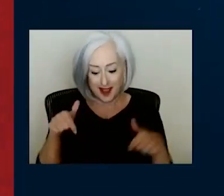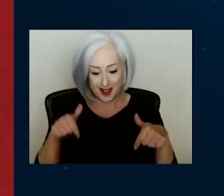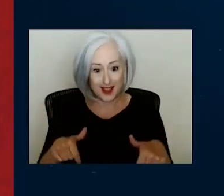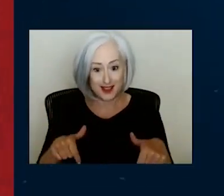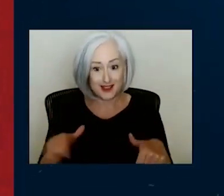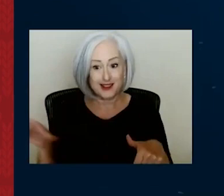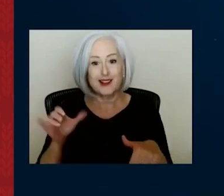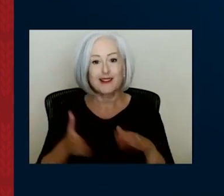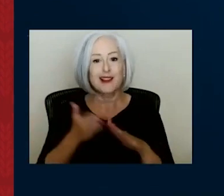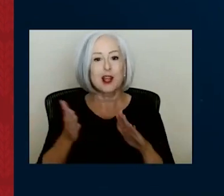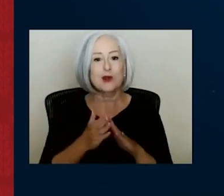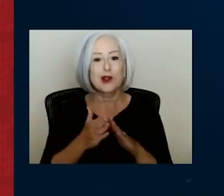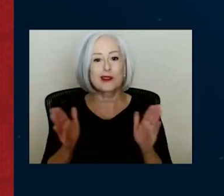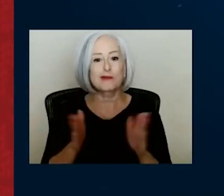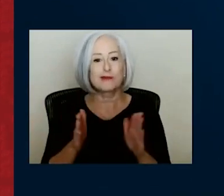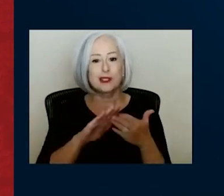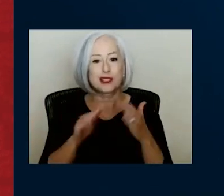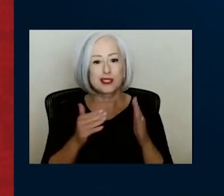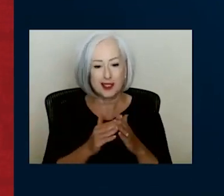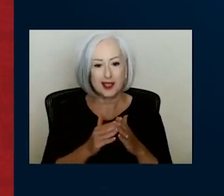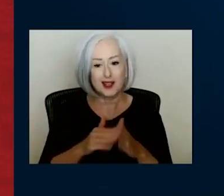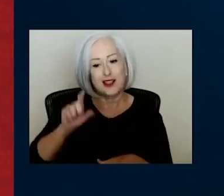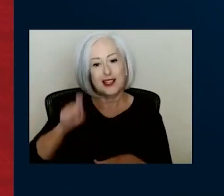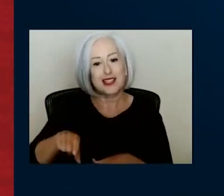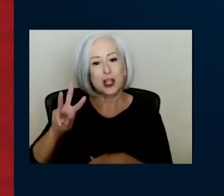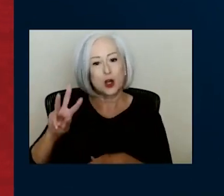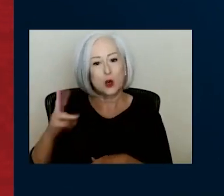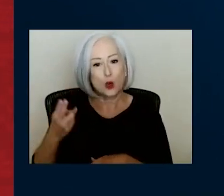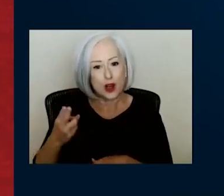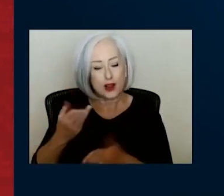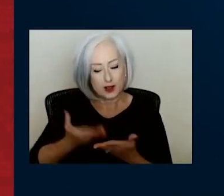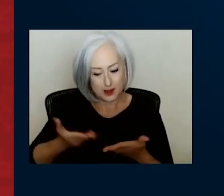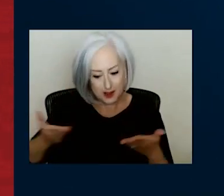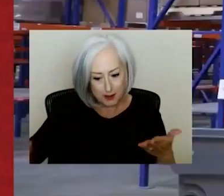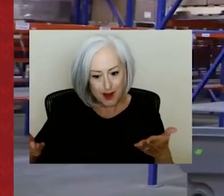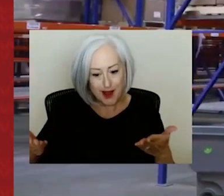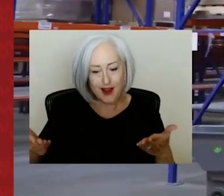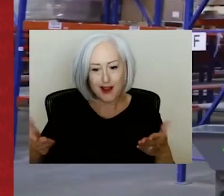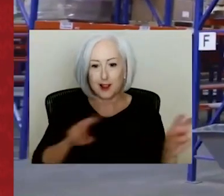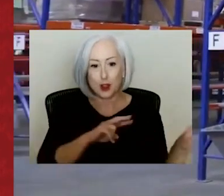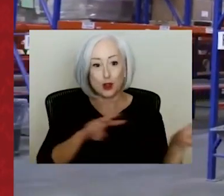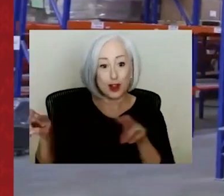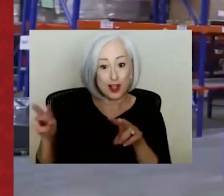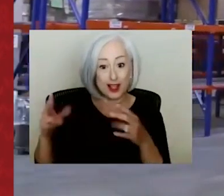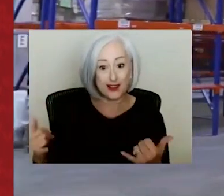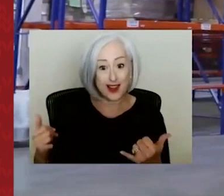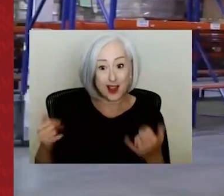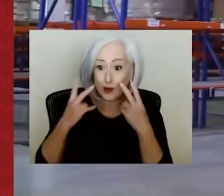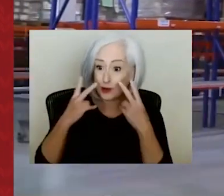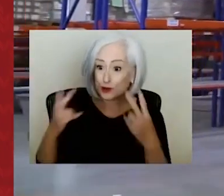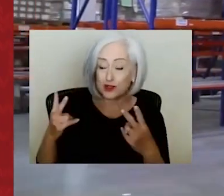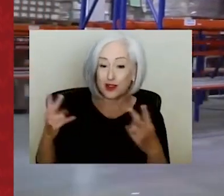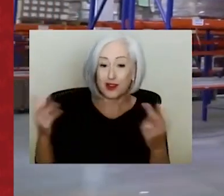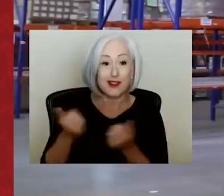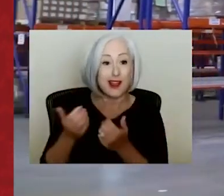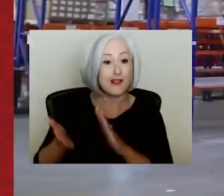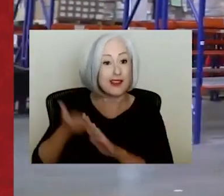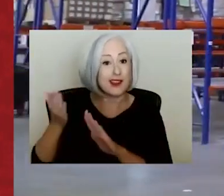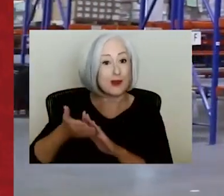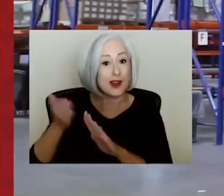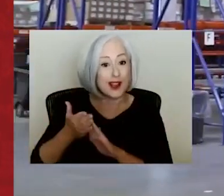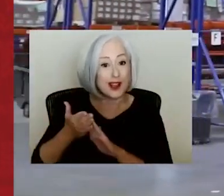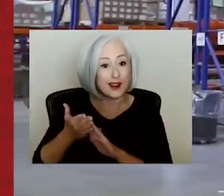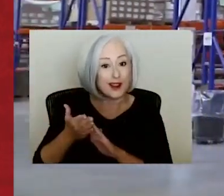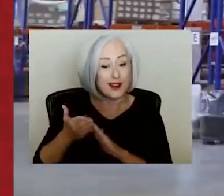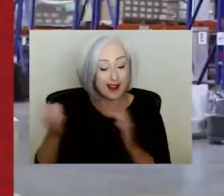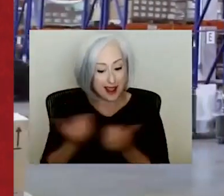full of supplies, like the ones you're looking at right now, to keep things running here. Everything you can think of, and a lot of things